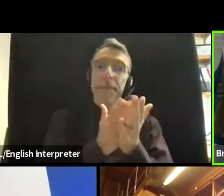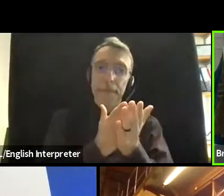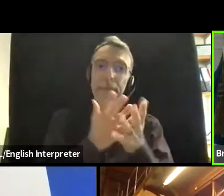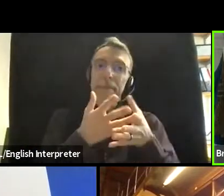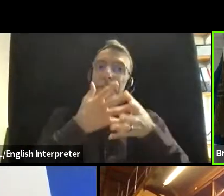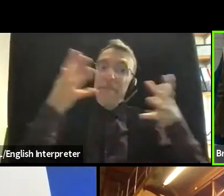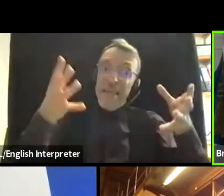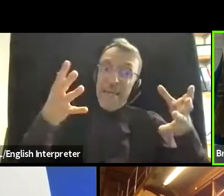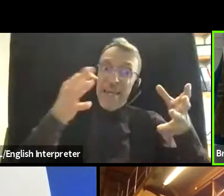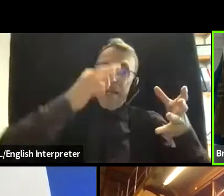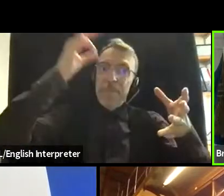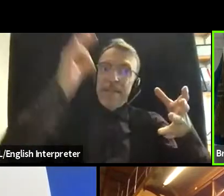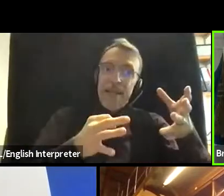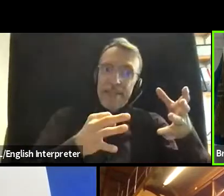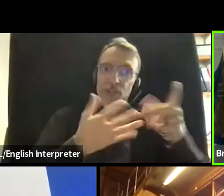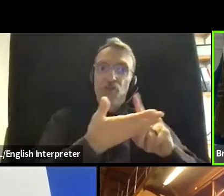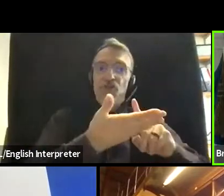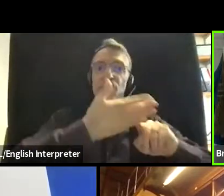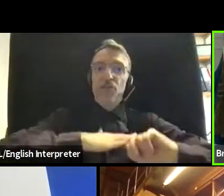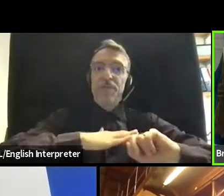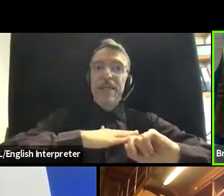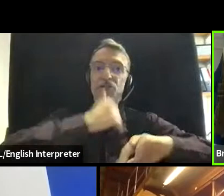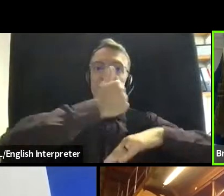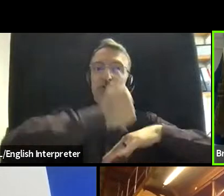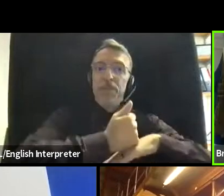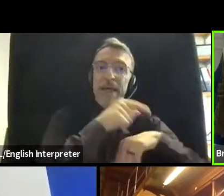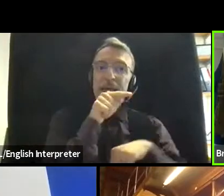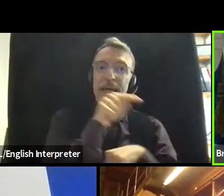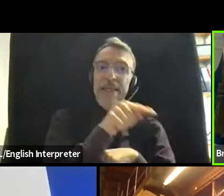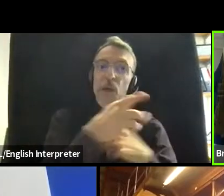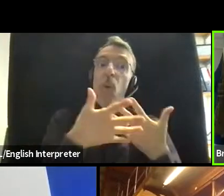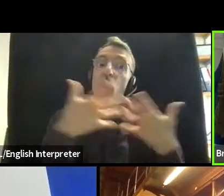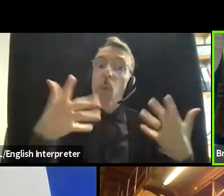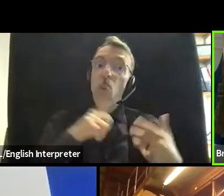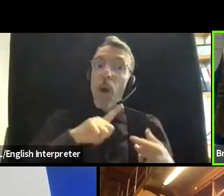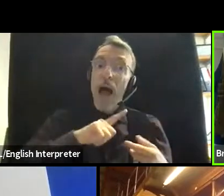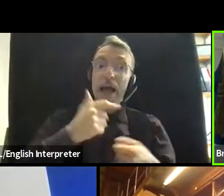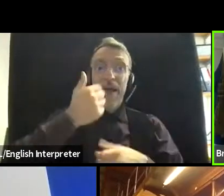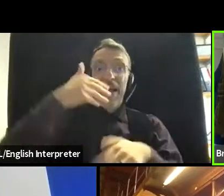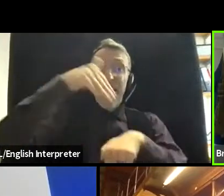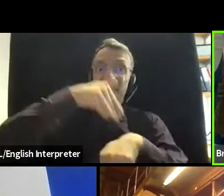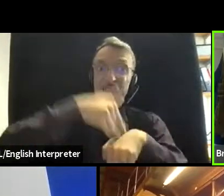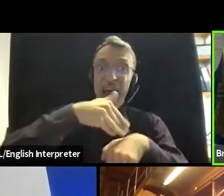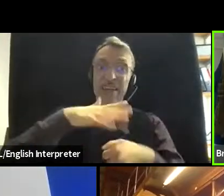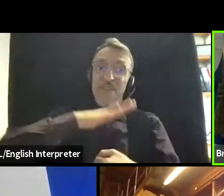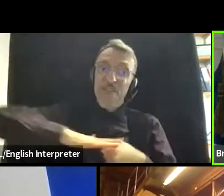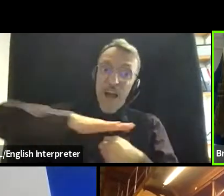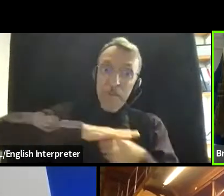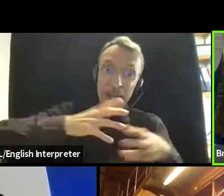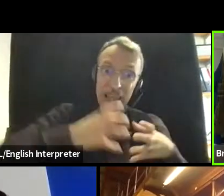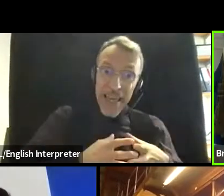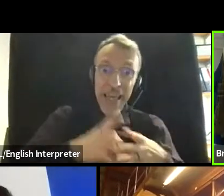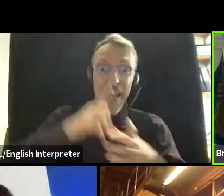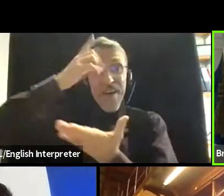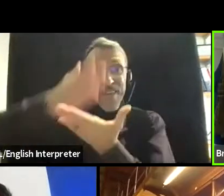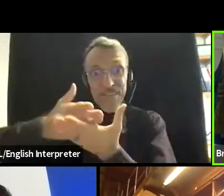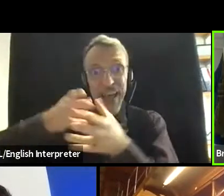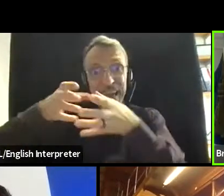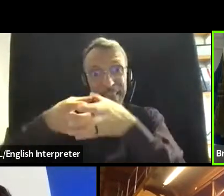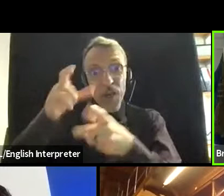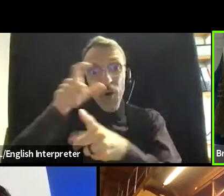biggest factors because it had such a big impact in their family life, within their religious communities, in